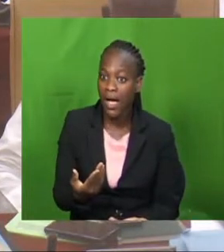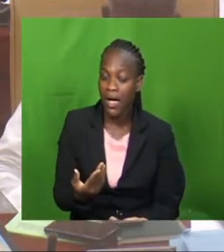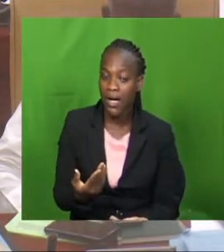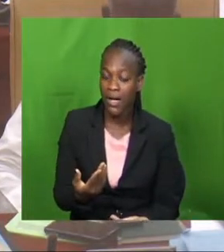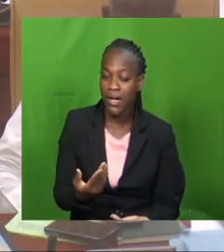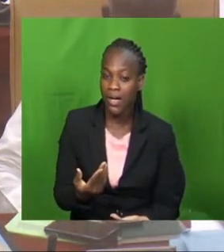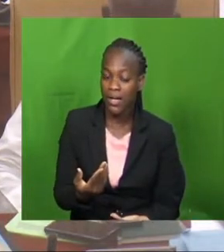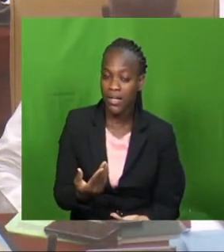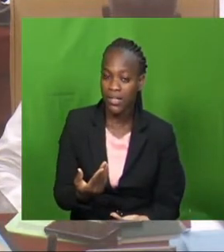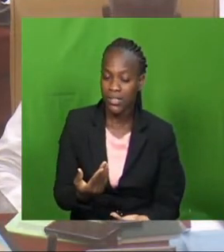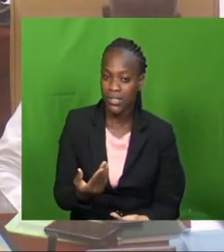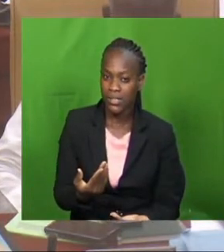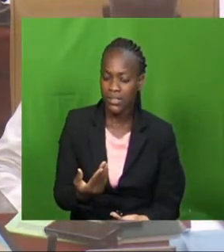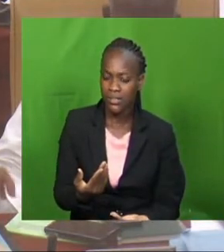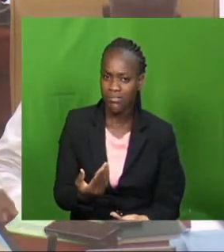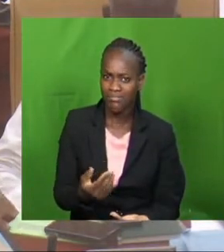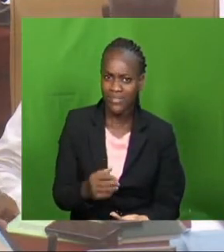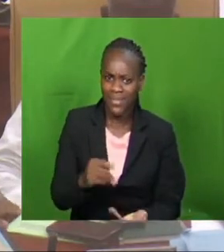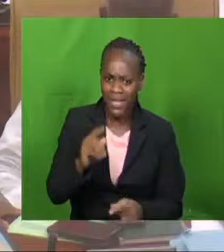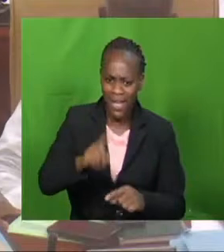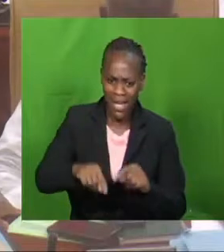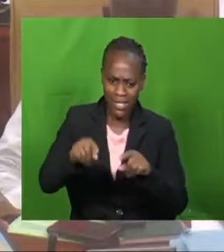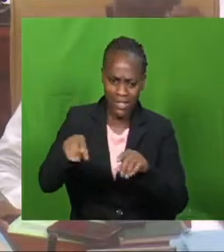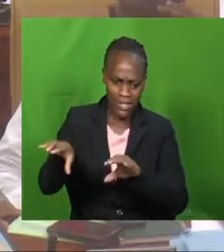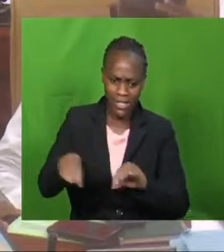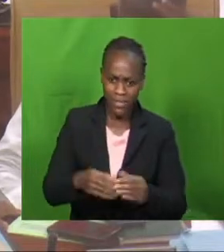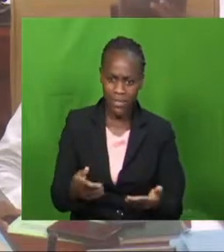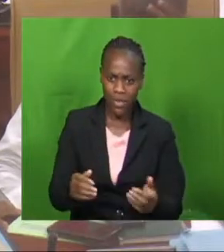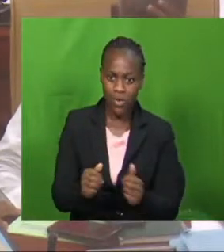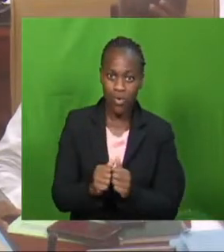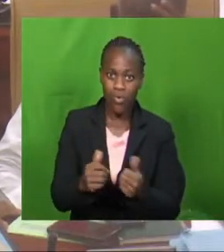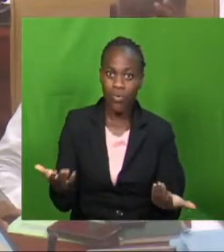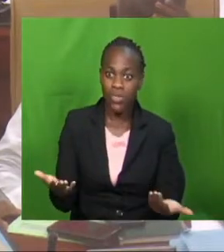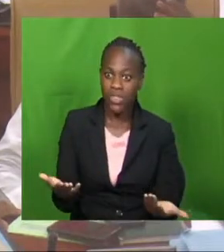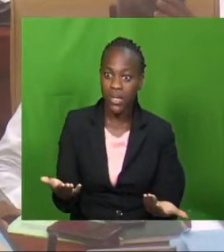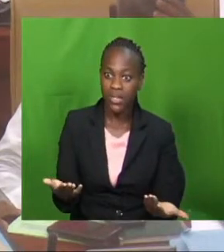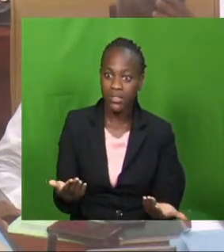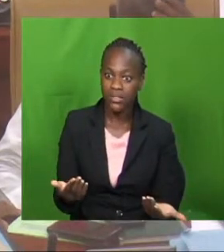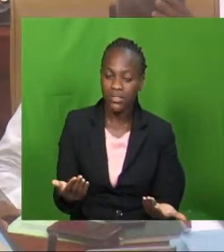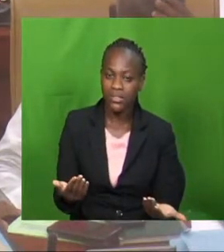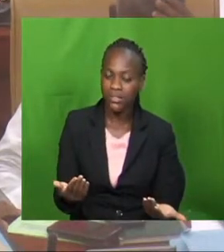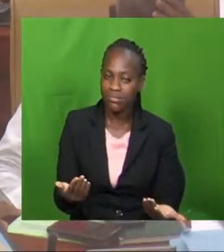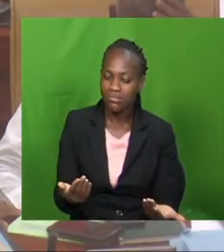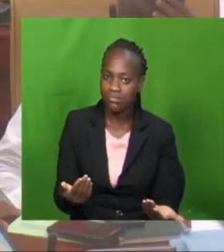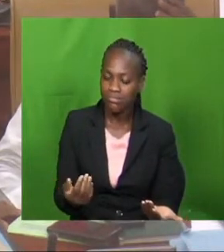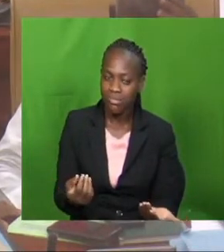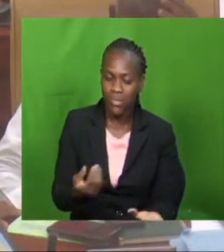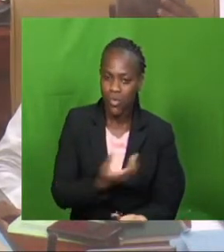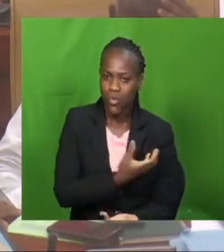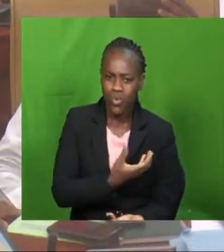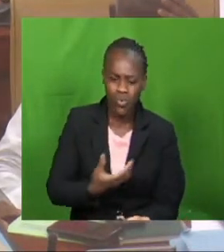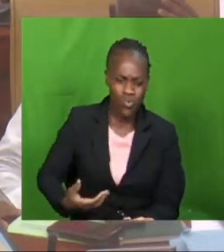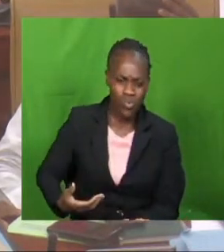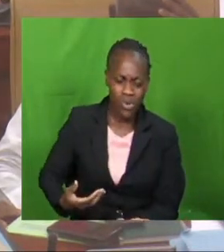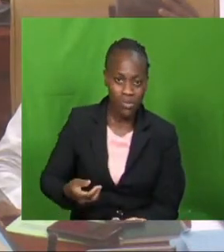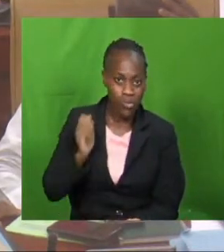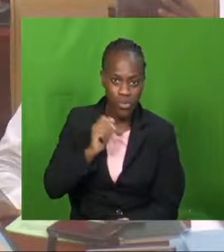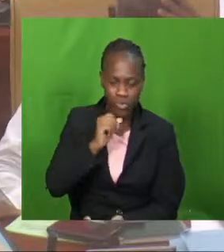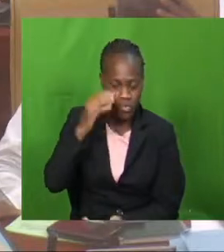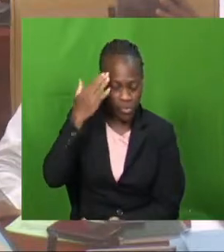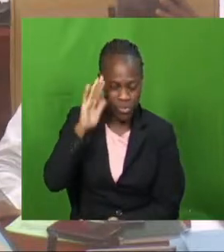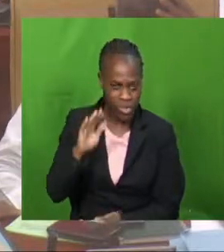without a written permission from the Speaker, and he tells us with the whip. So how can you be a fifth timer and you're talking as if you're a first